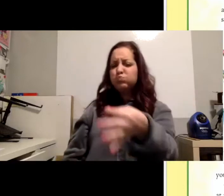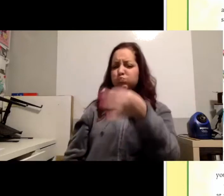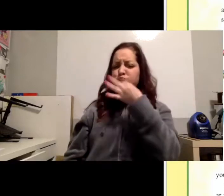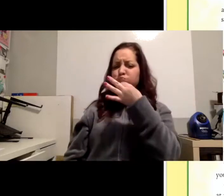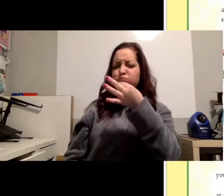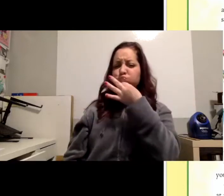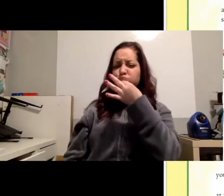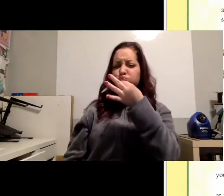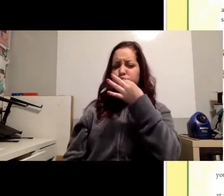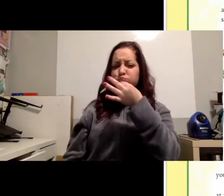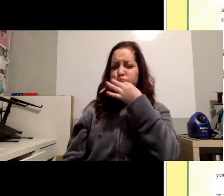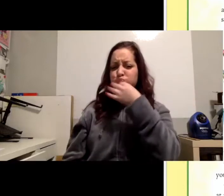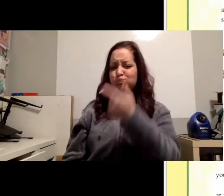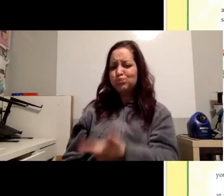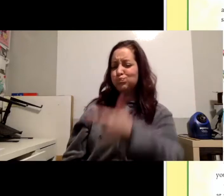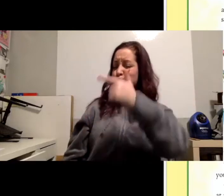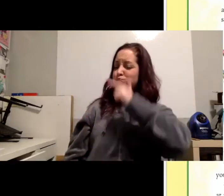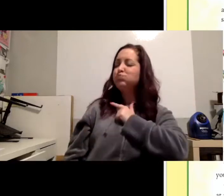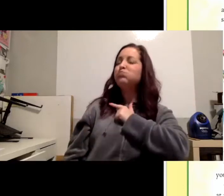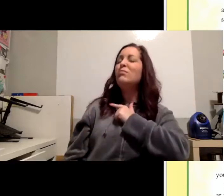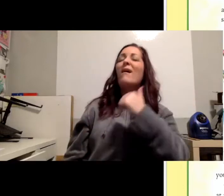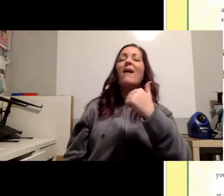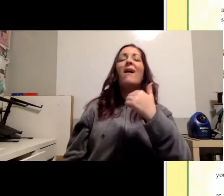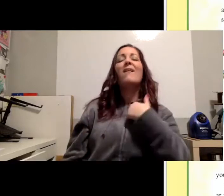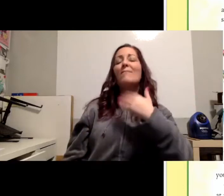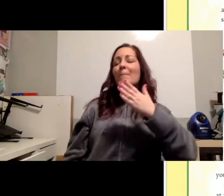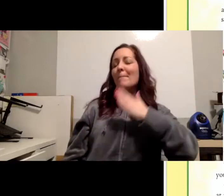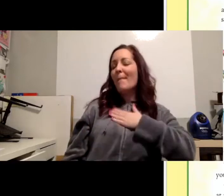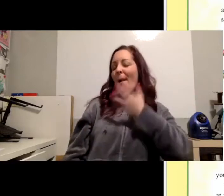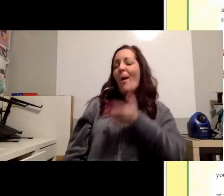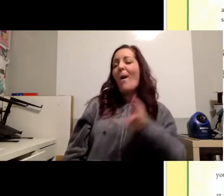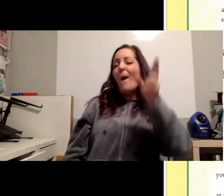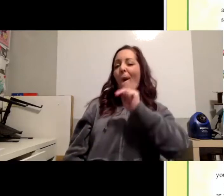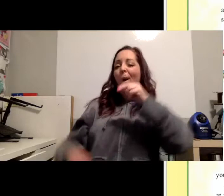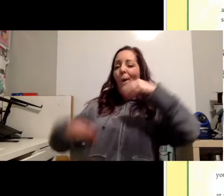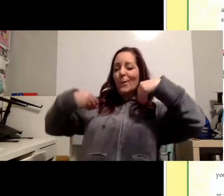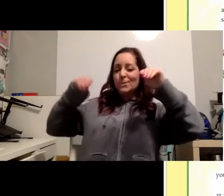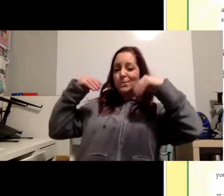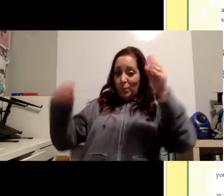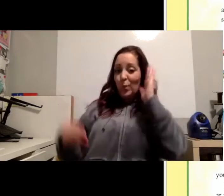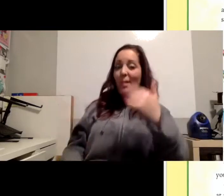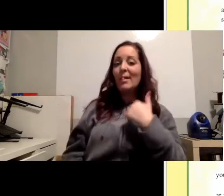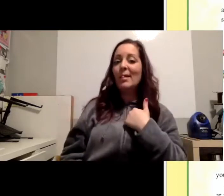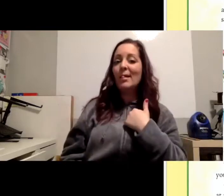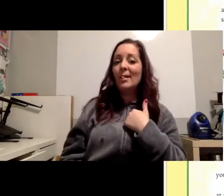"Soon I will have a shop of my own," said Norman.